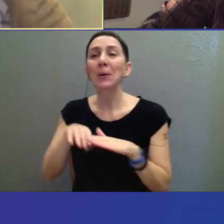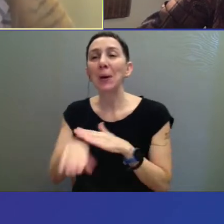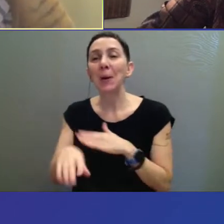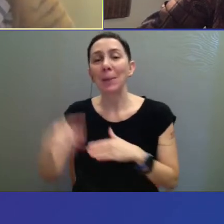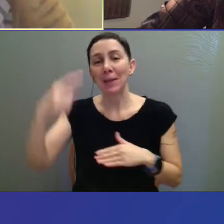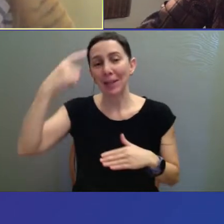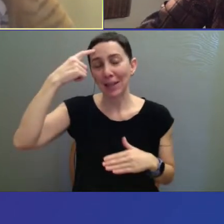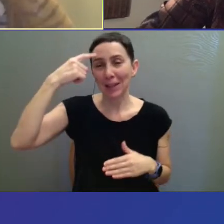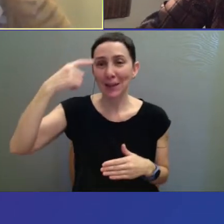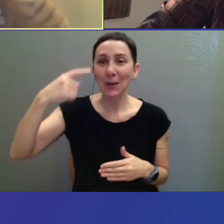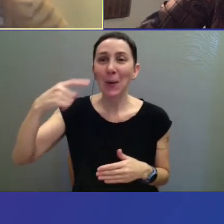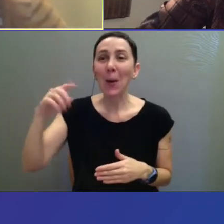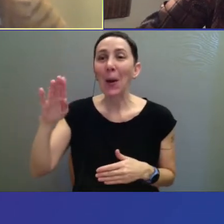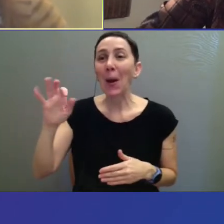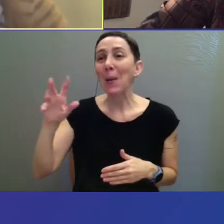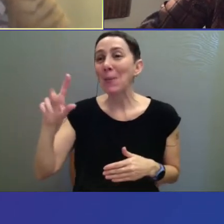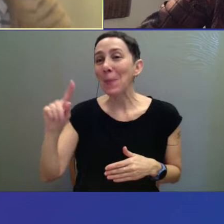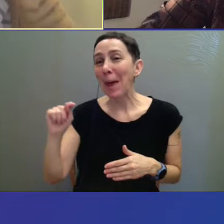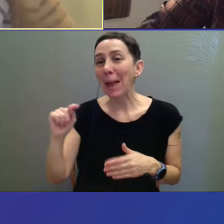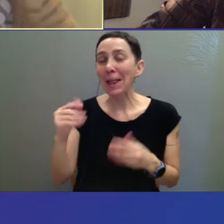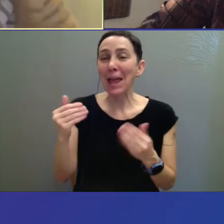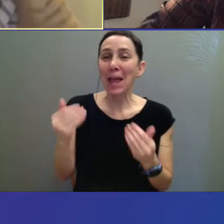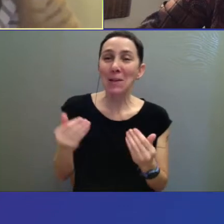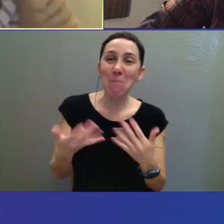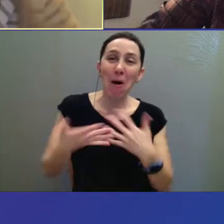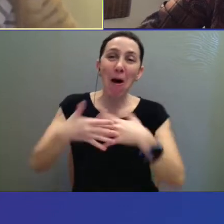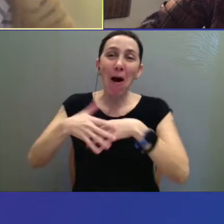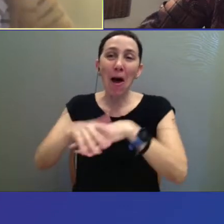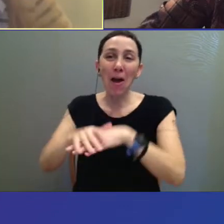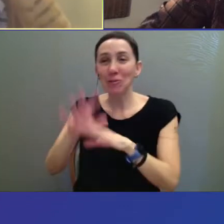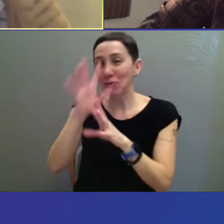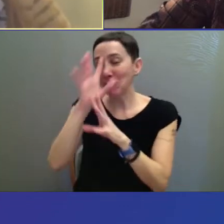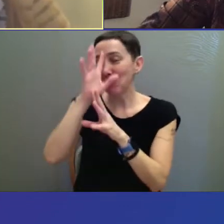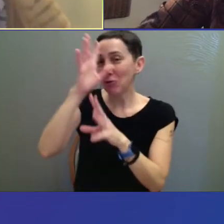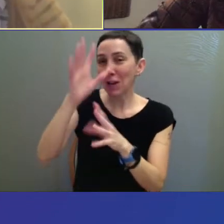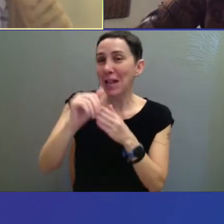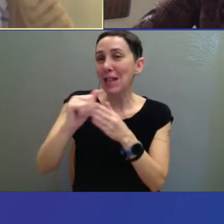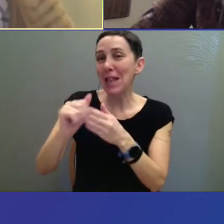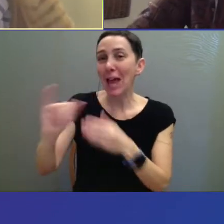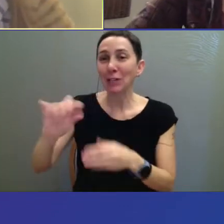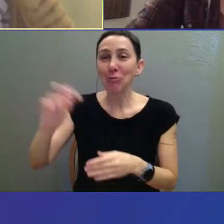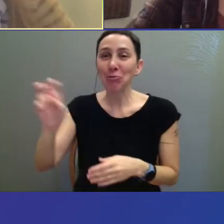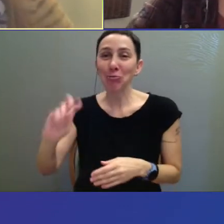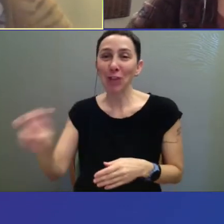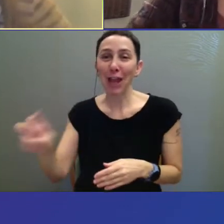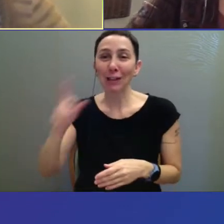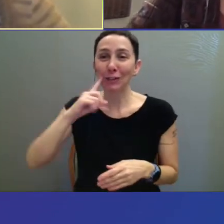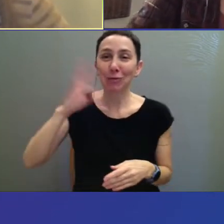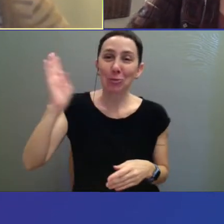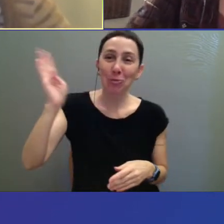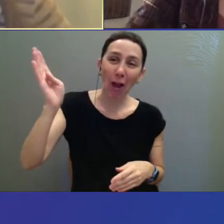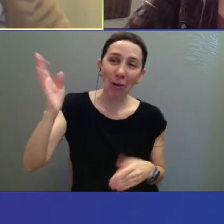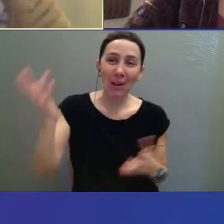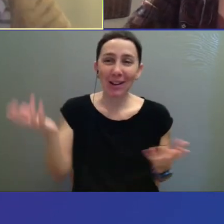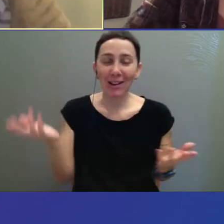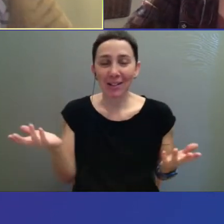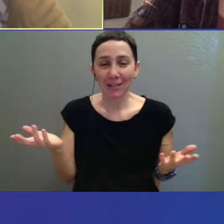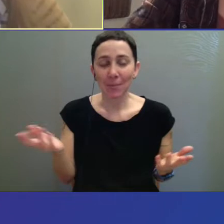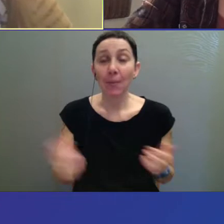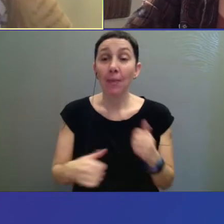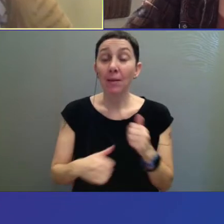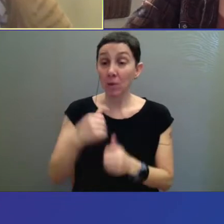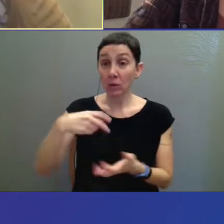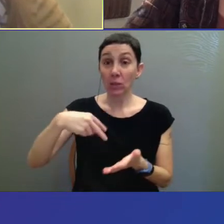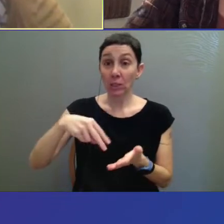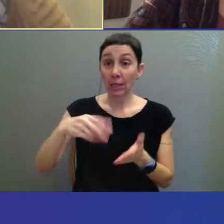ballet modern fusion created jazz. You know, they're totally, most dancers, most dance teachers that I've